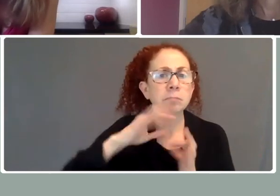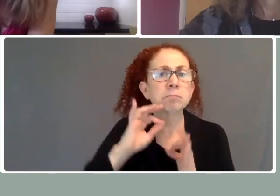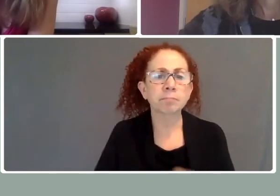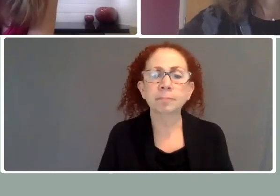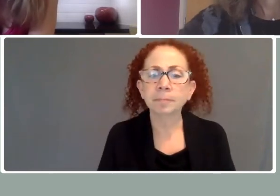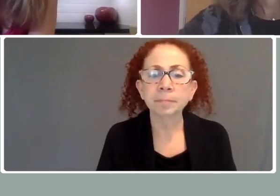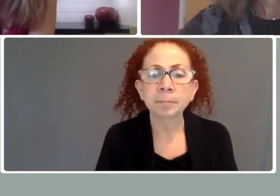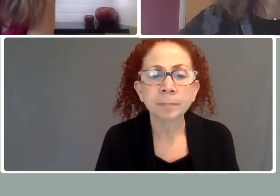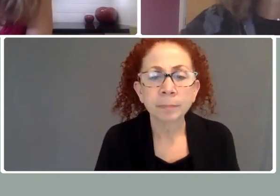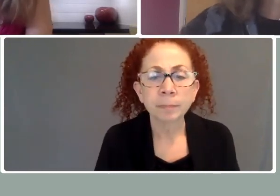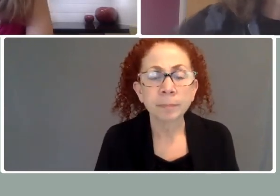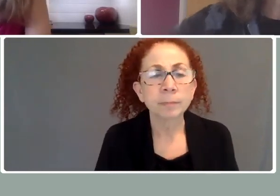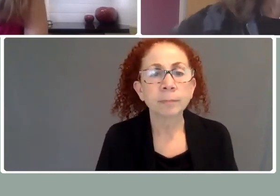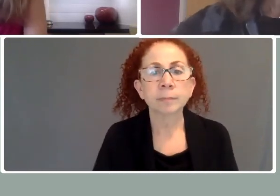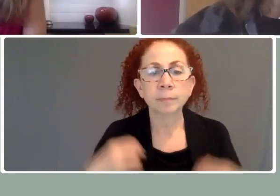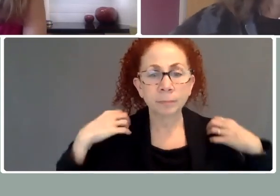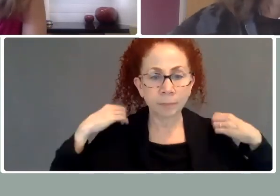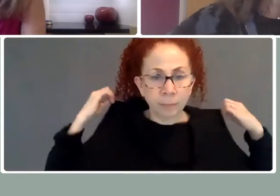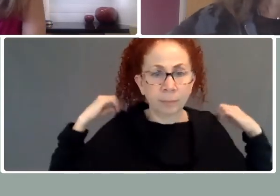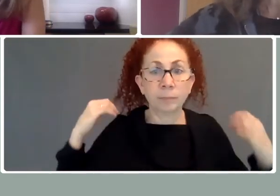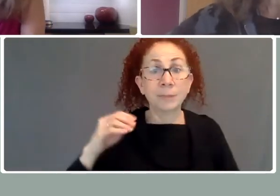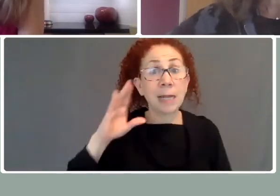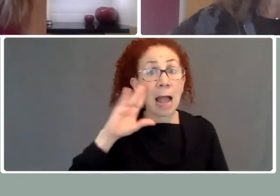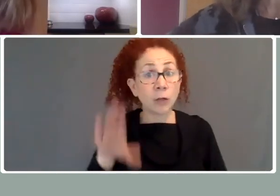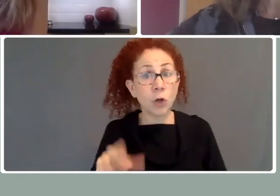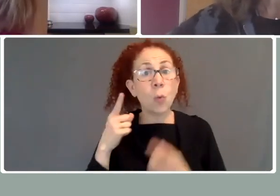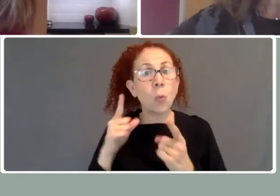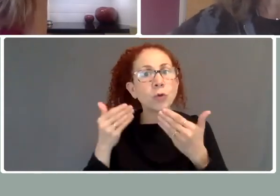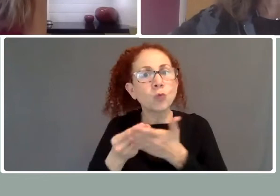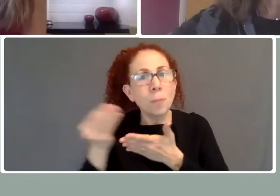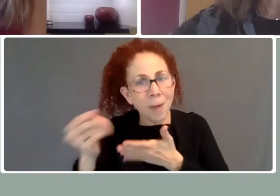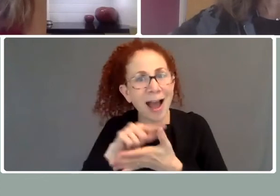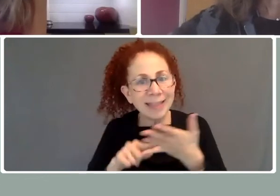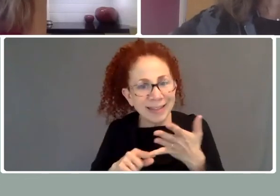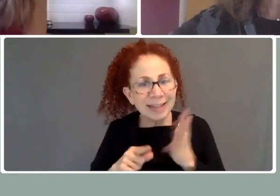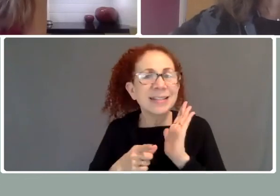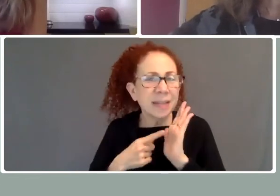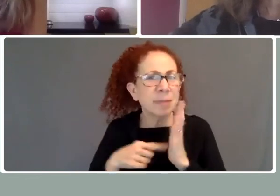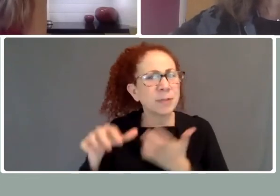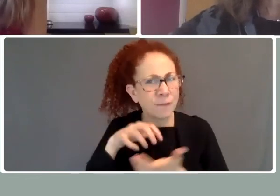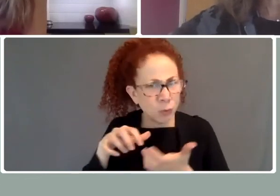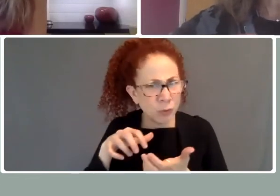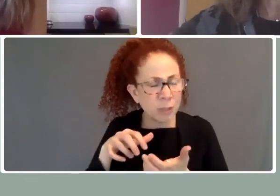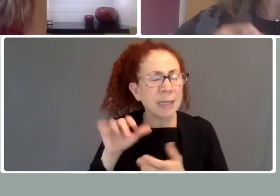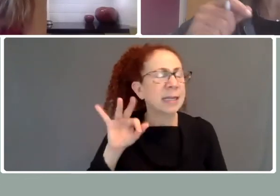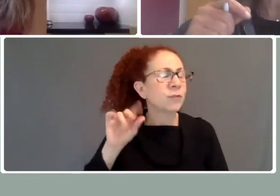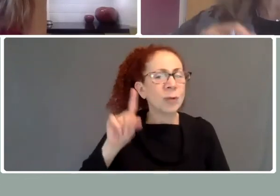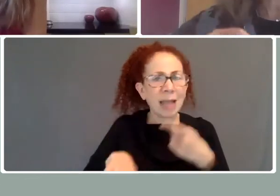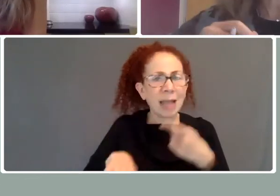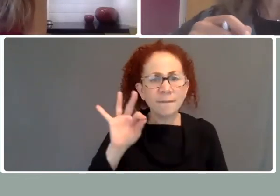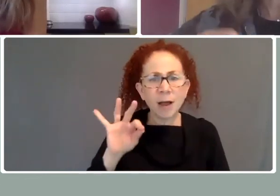same recipe. Okay, so I know when you go to buy these things, it's sometimes confusing. So if you can't